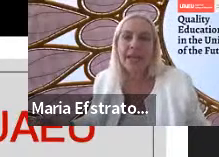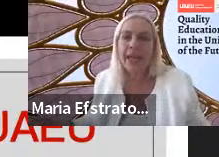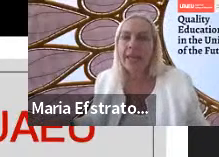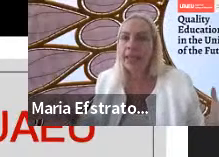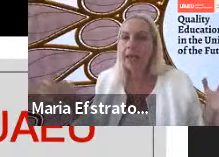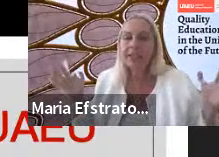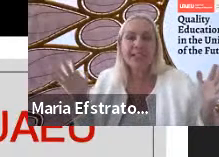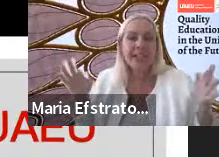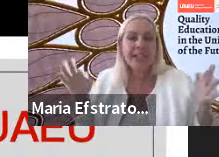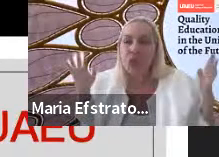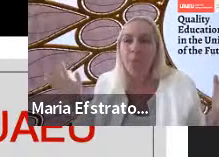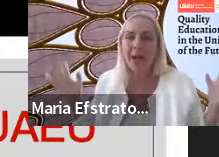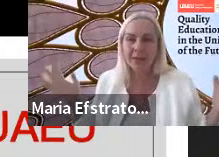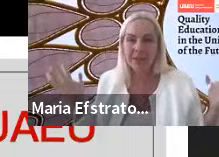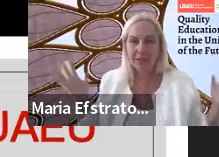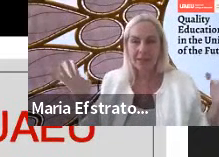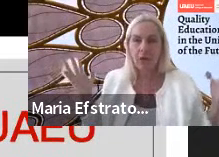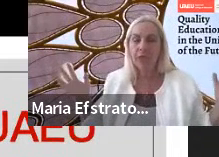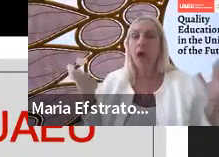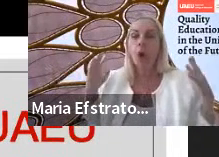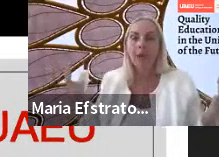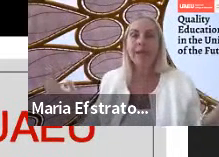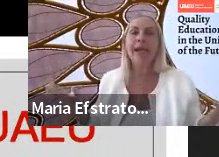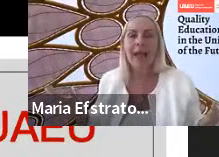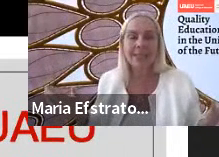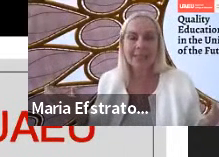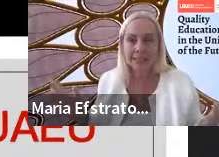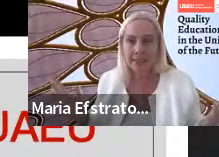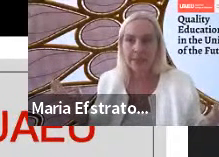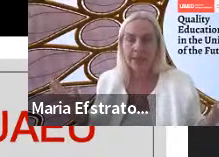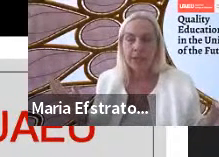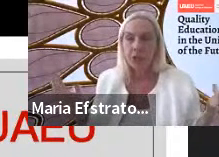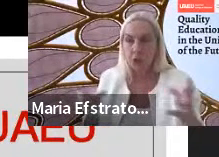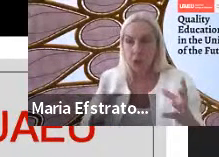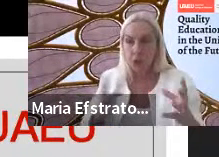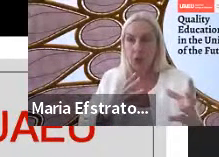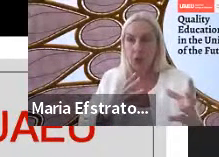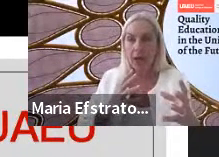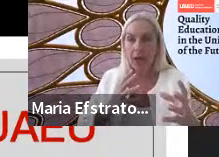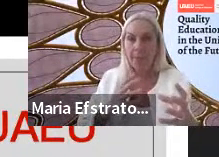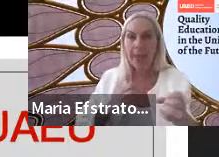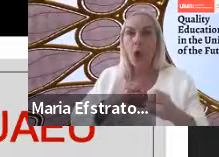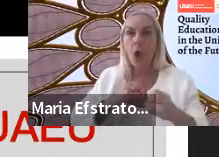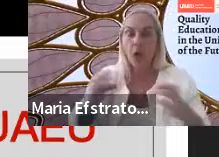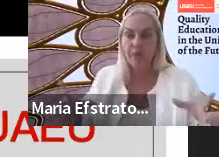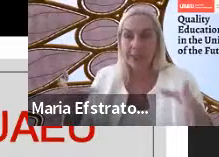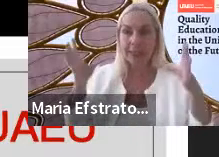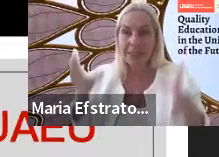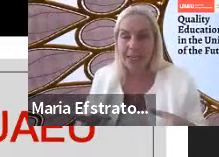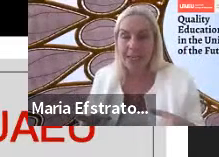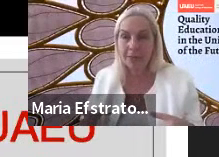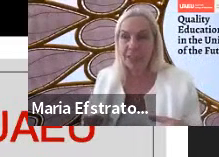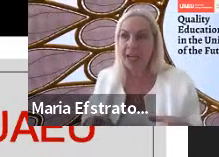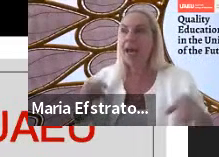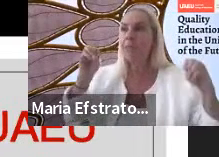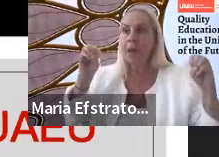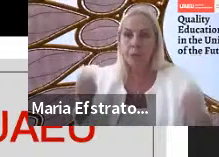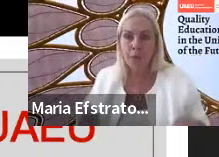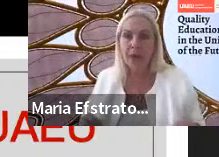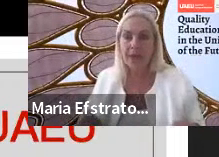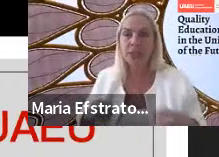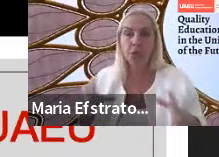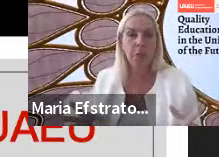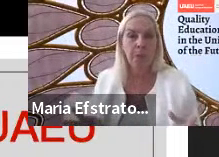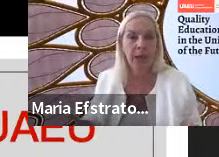parent say, takes so much of the whole class to be all of us at the same time